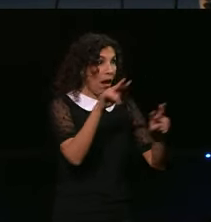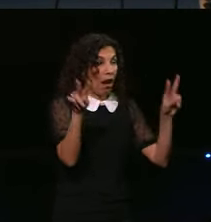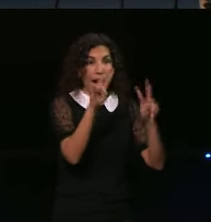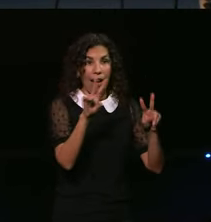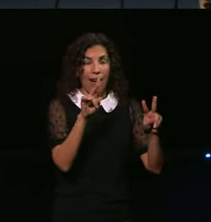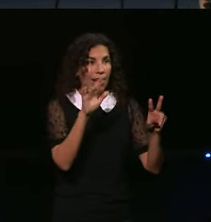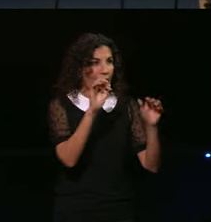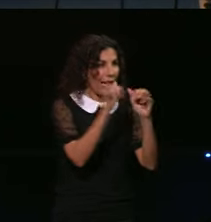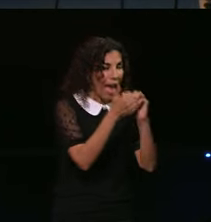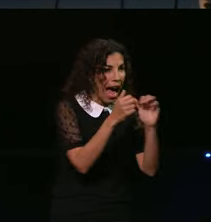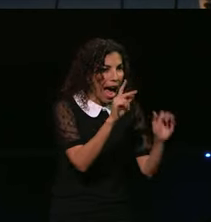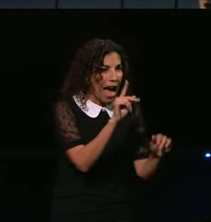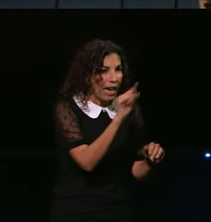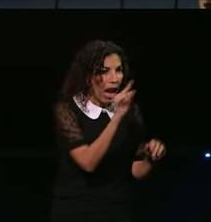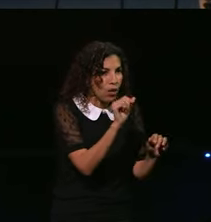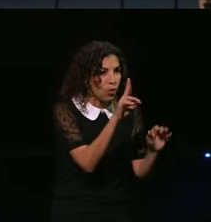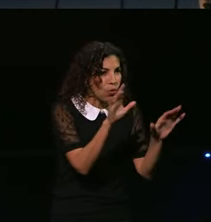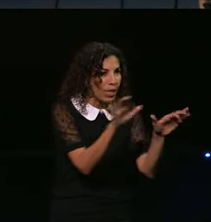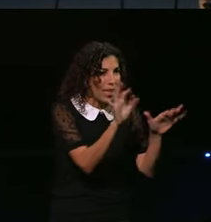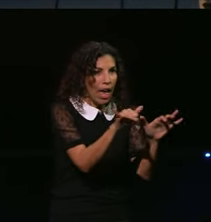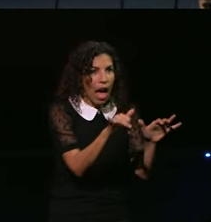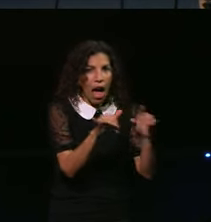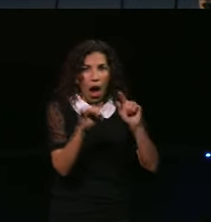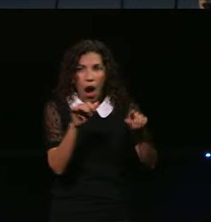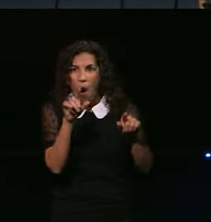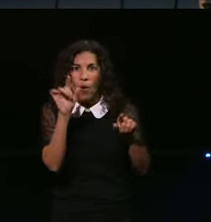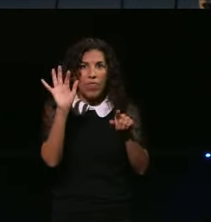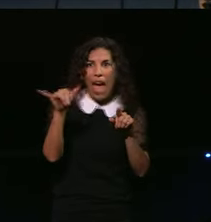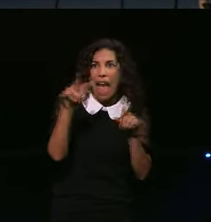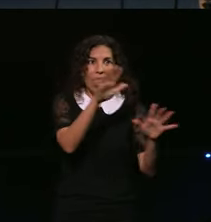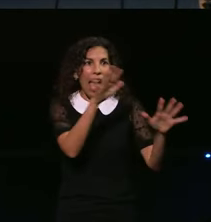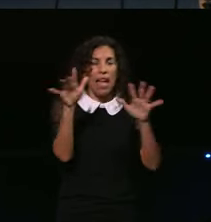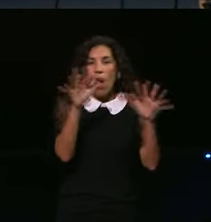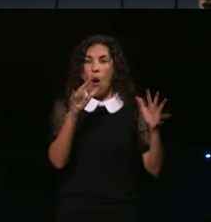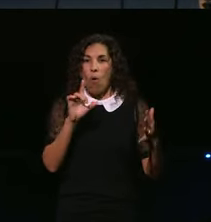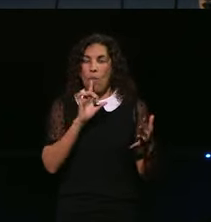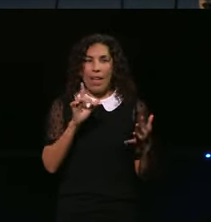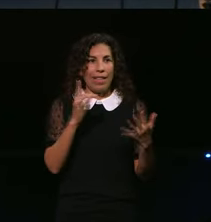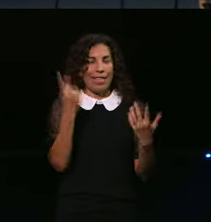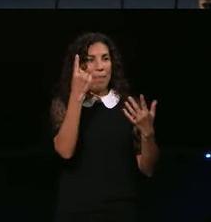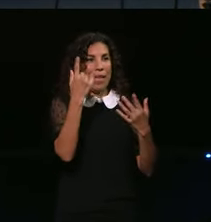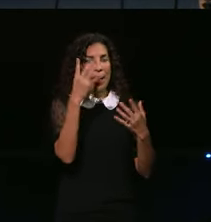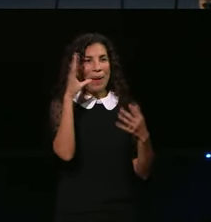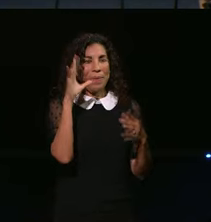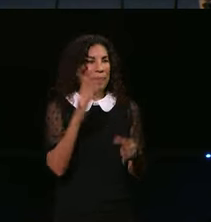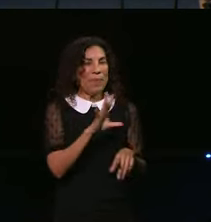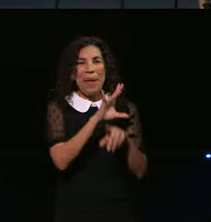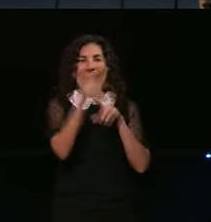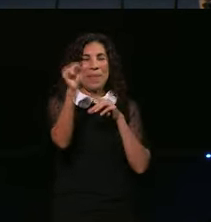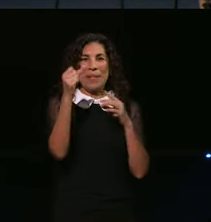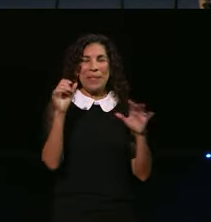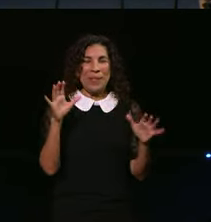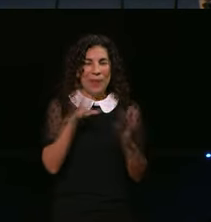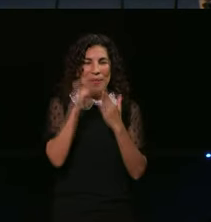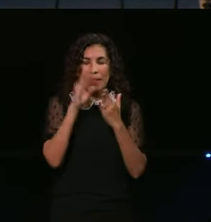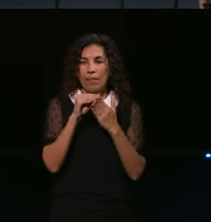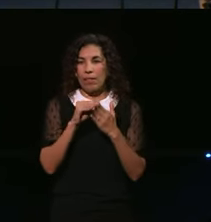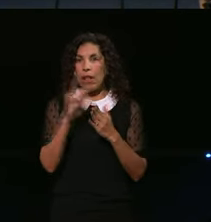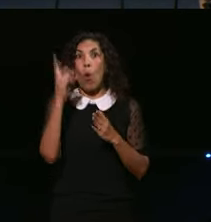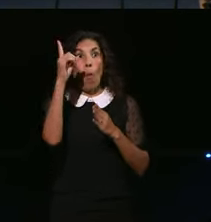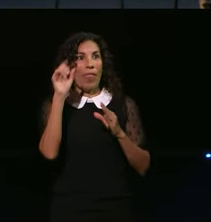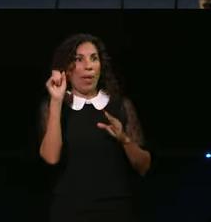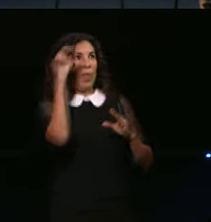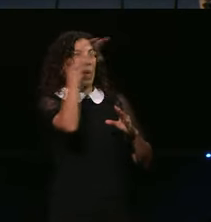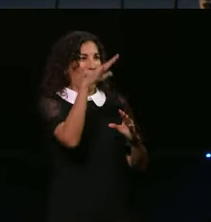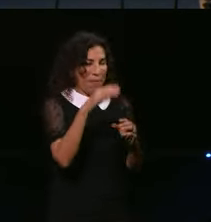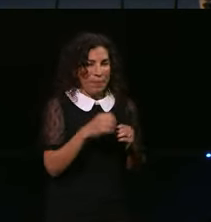I'm like, oh, that's how Kazu did it, or that's how, you know, these guys did it, or this guy. It's always something amazing to learn. So, yeah, well, I have to throw one thing